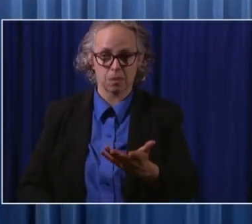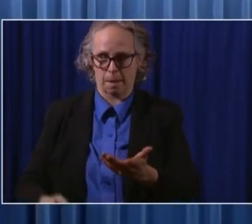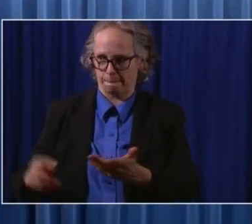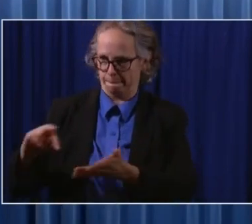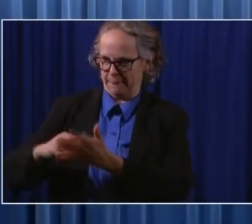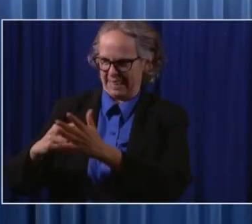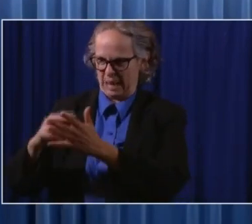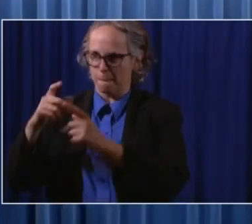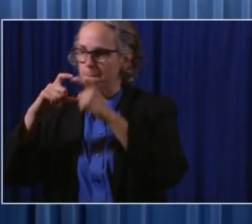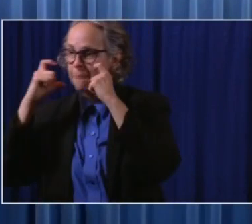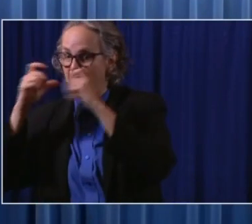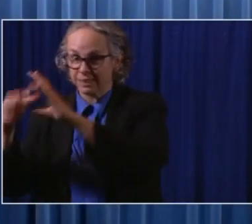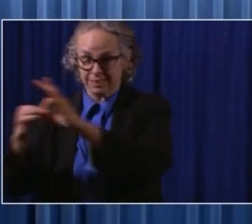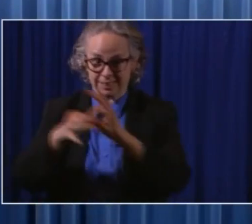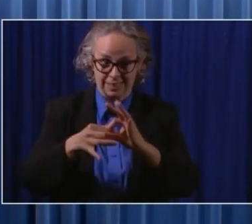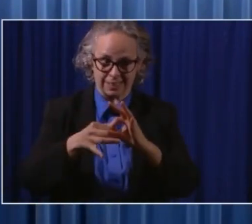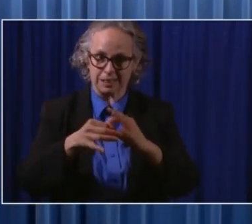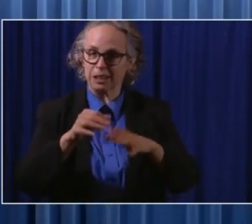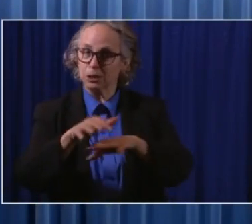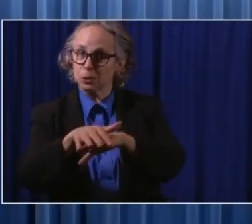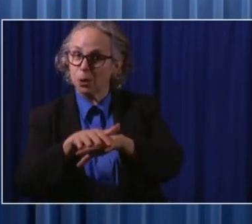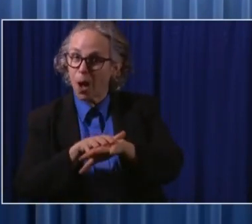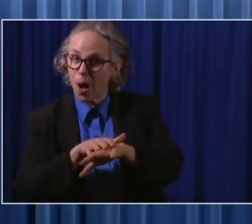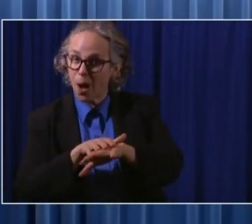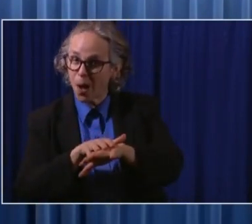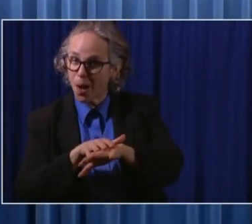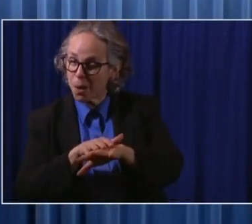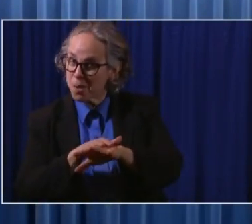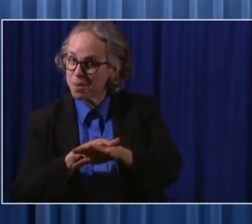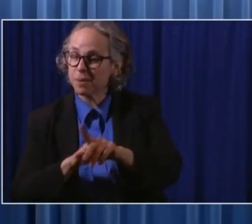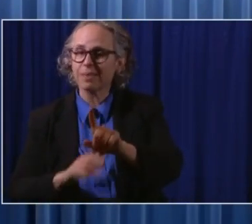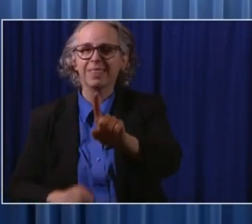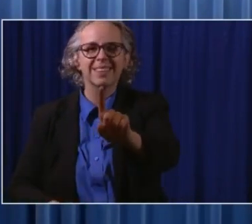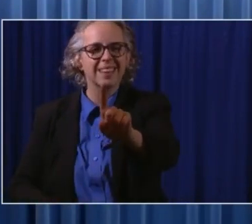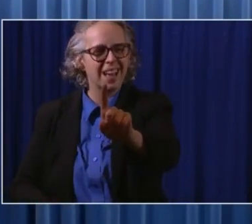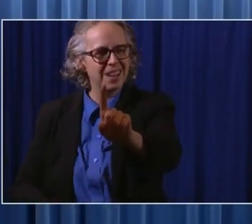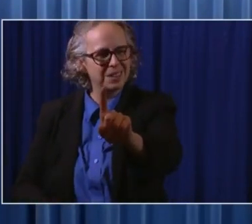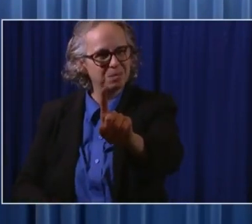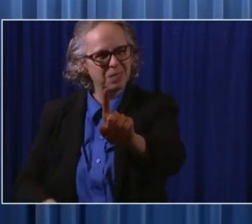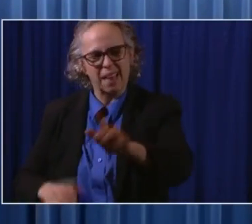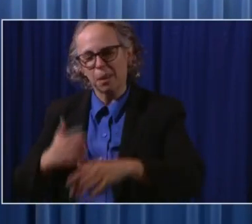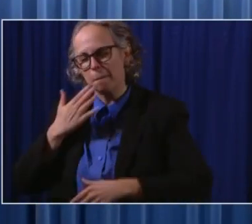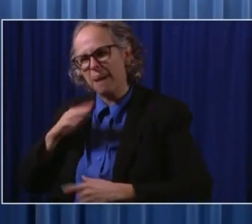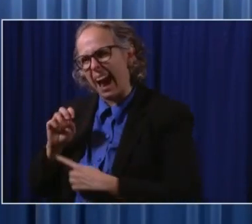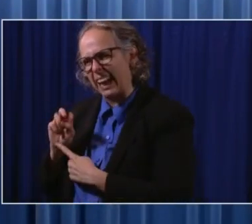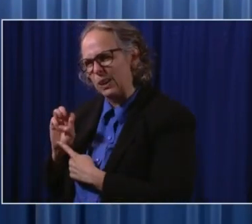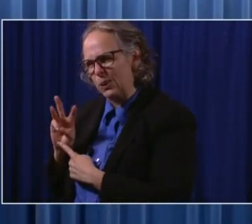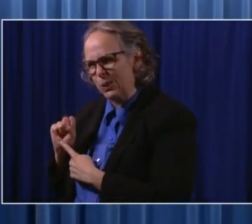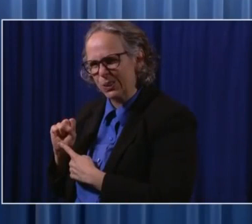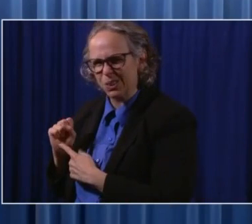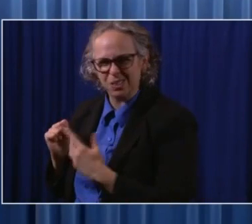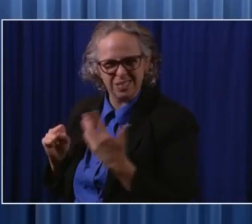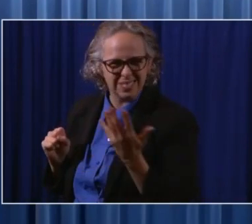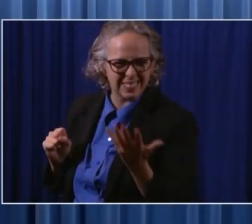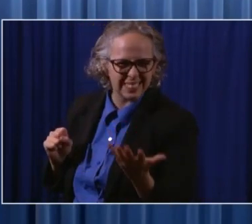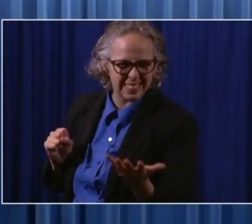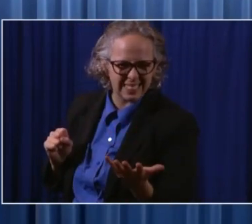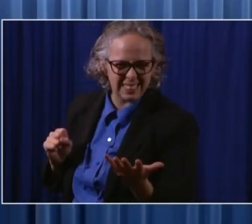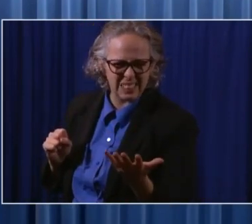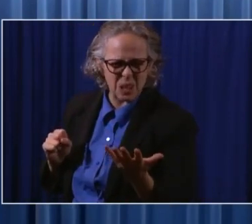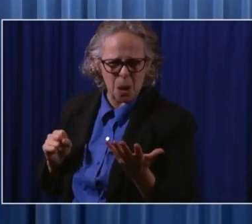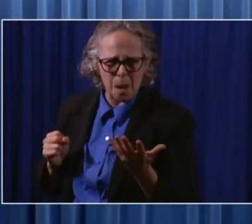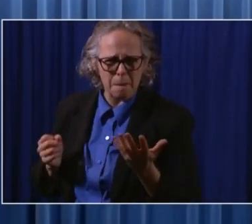The bad news. The bad news is that we have a lot more orange counties and a lot